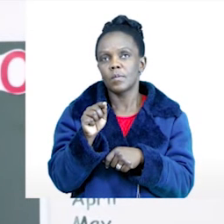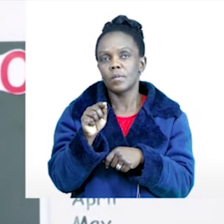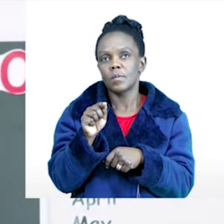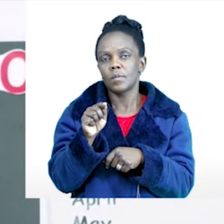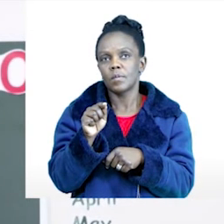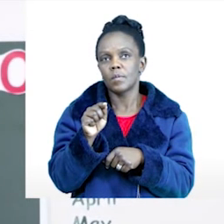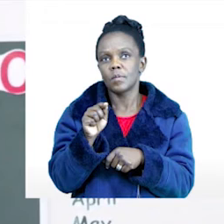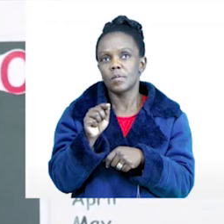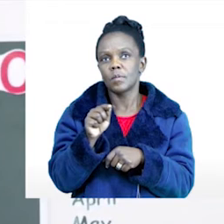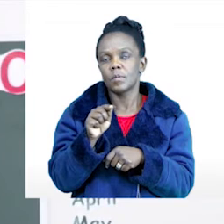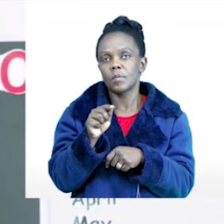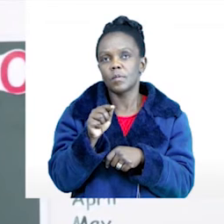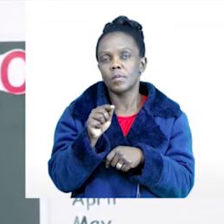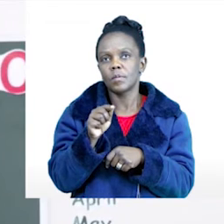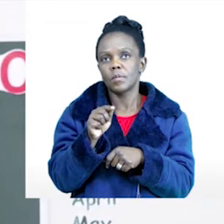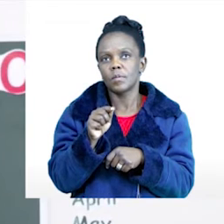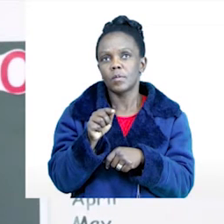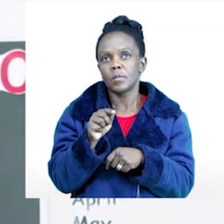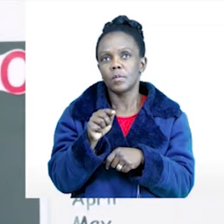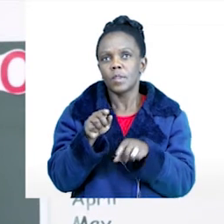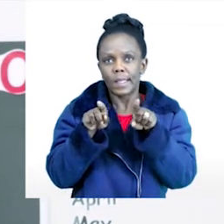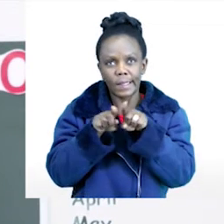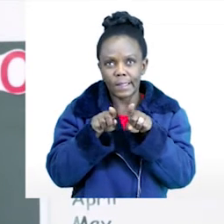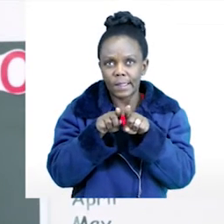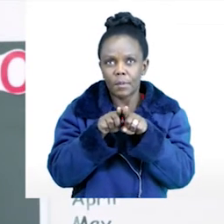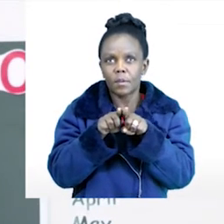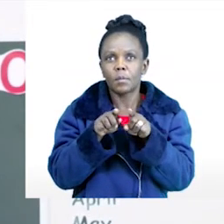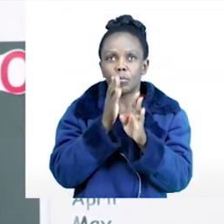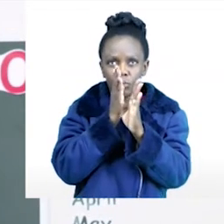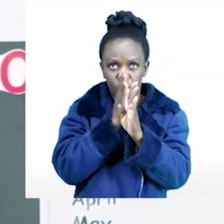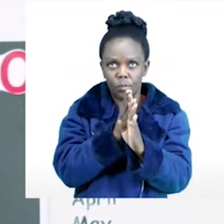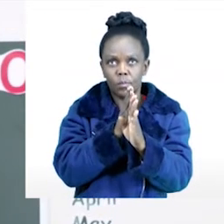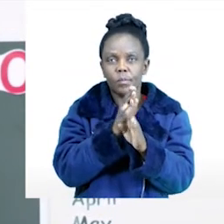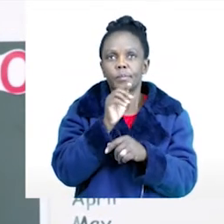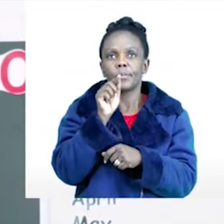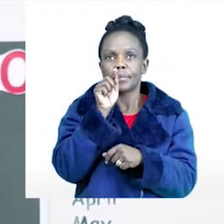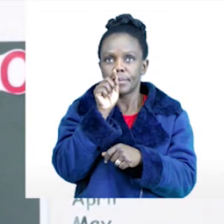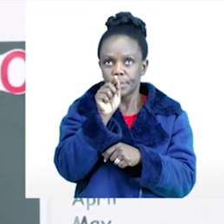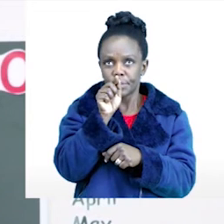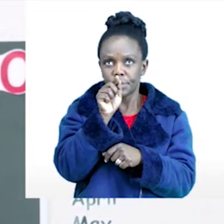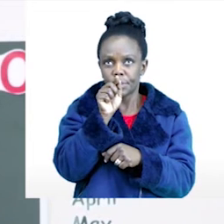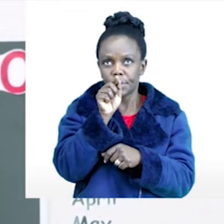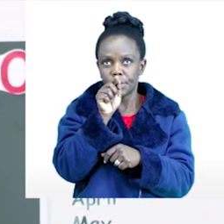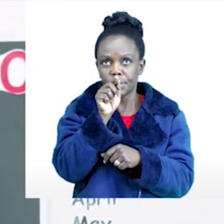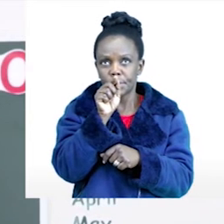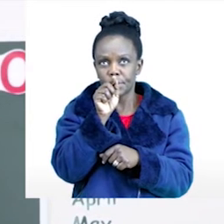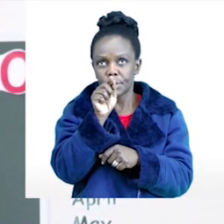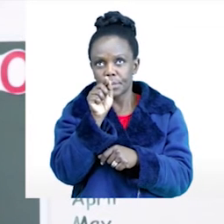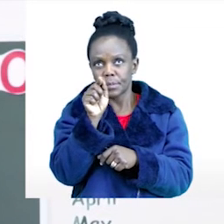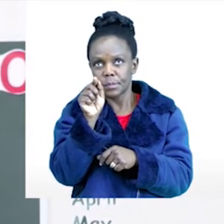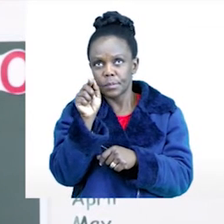the lines must be the same as the other side. So we're going to take our